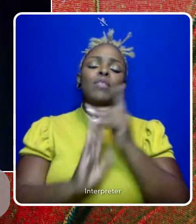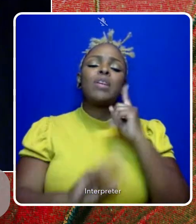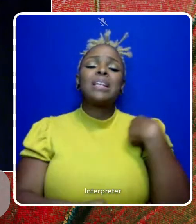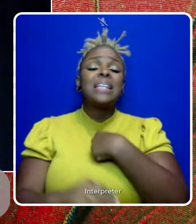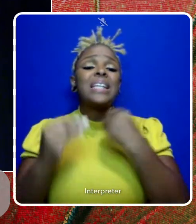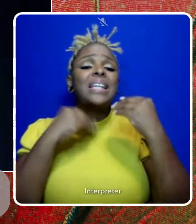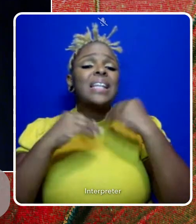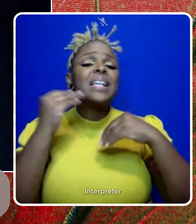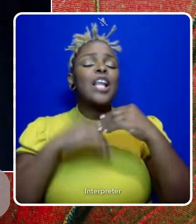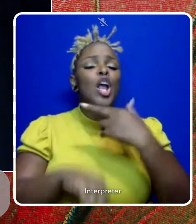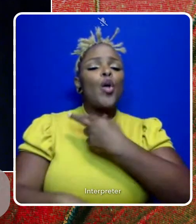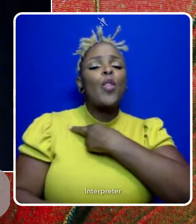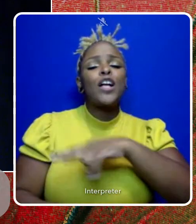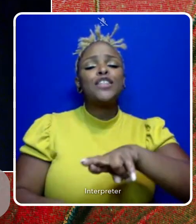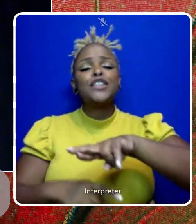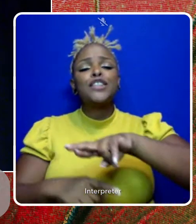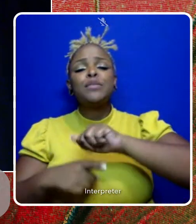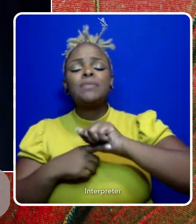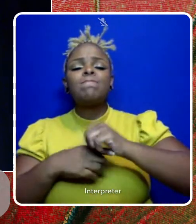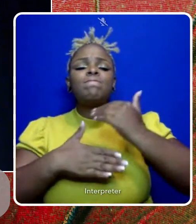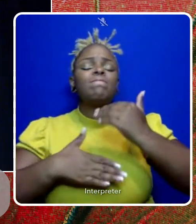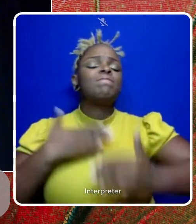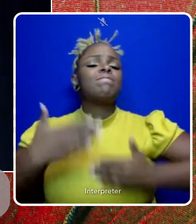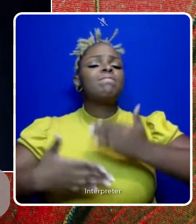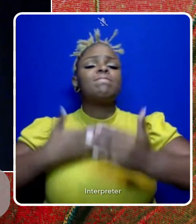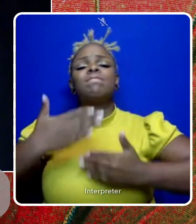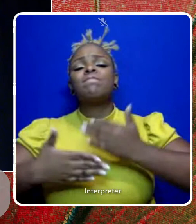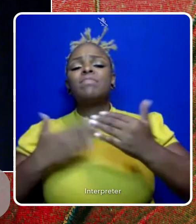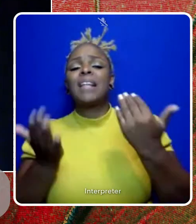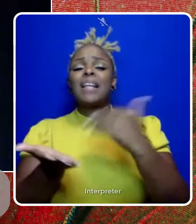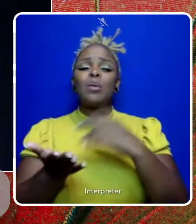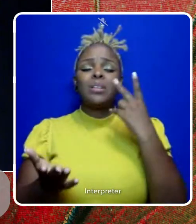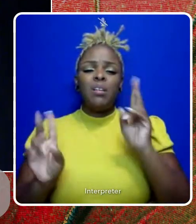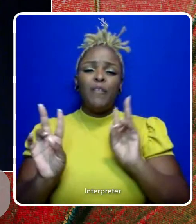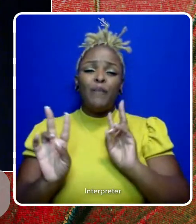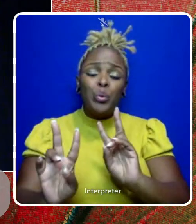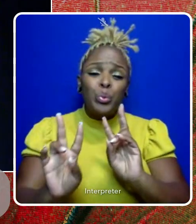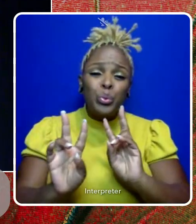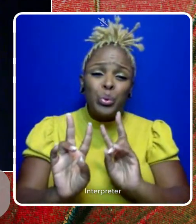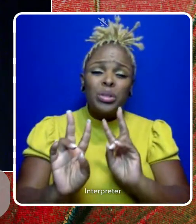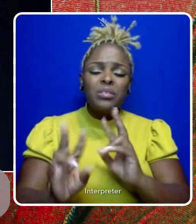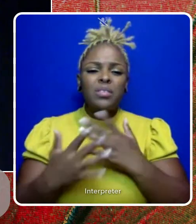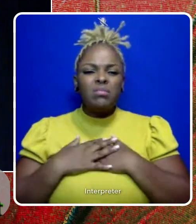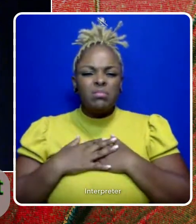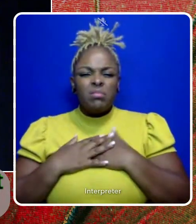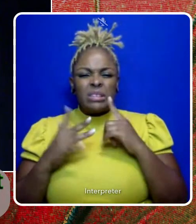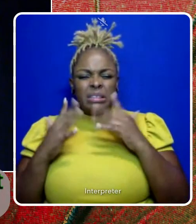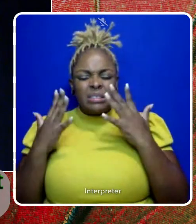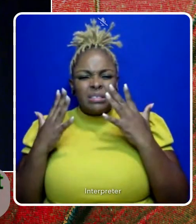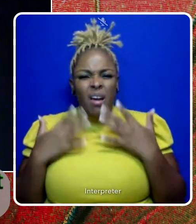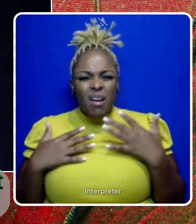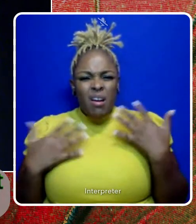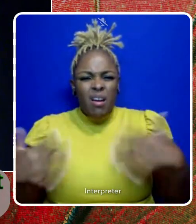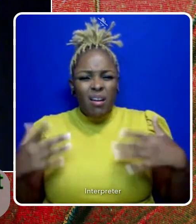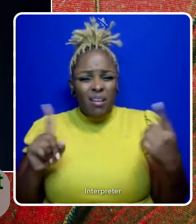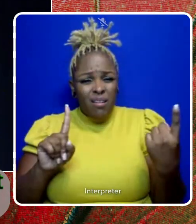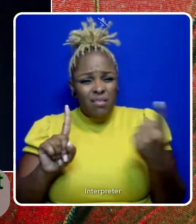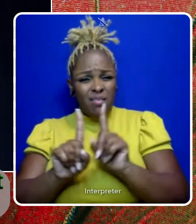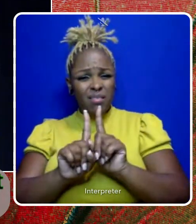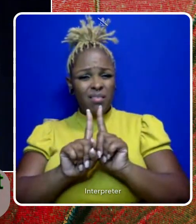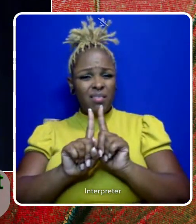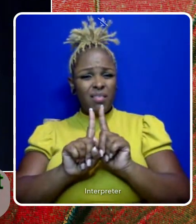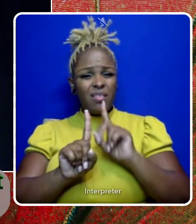other's bodies at the mosque, side by side and still breathing, thanking Allah for how much they can eat now that Ramadan